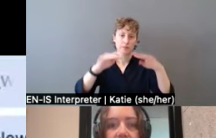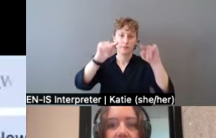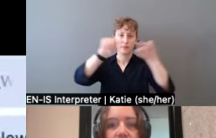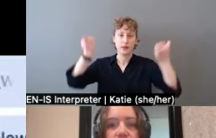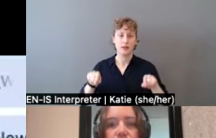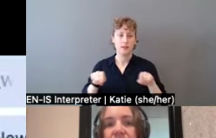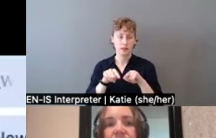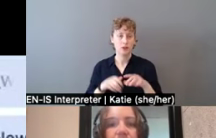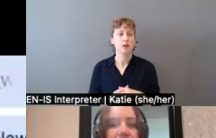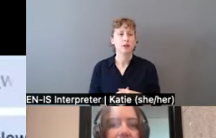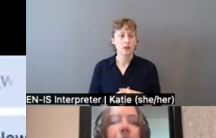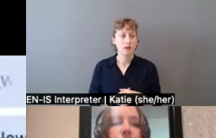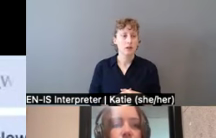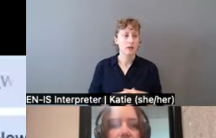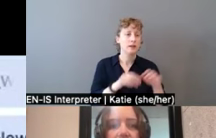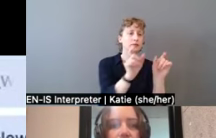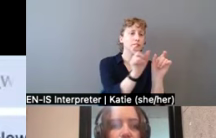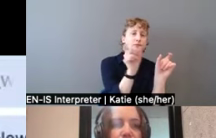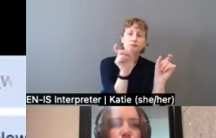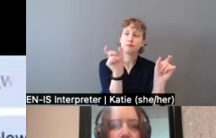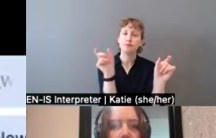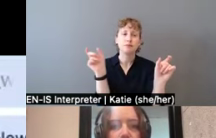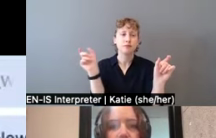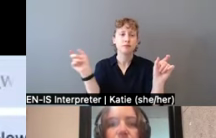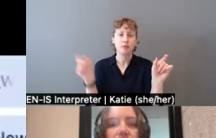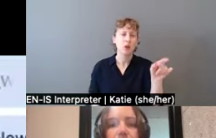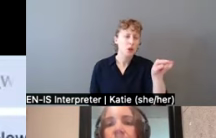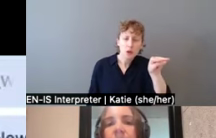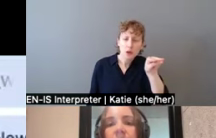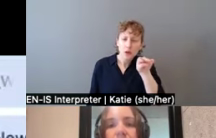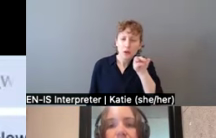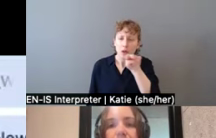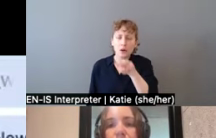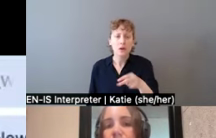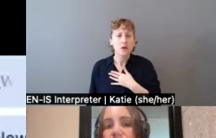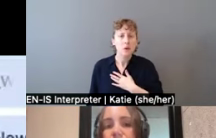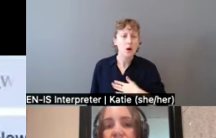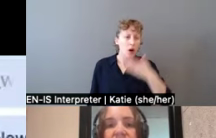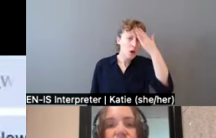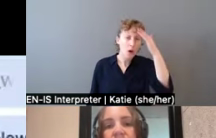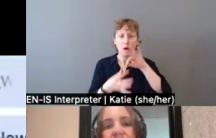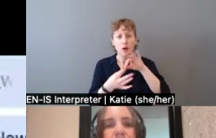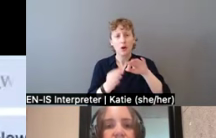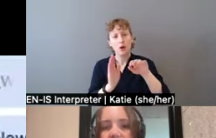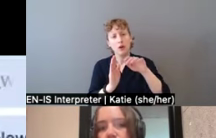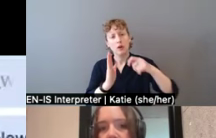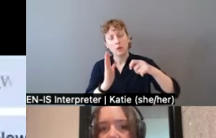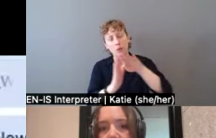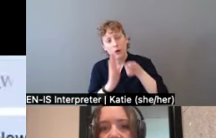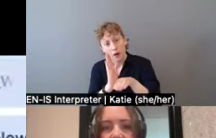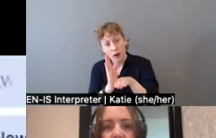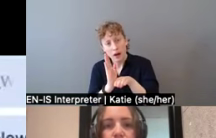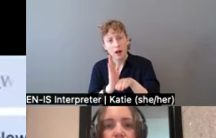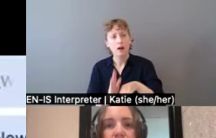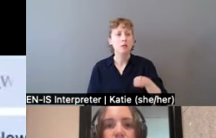And then you have different tabs, so you can read more about the program, about the Youth Action Lab, see who are the